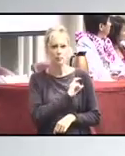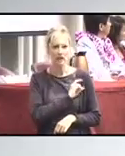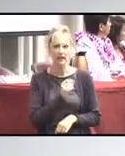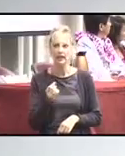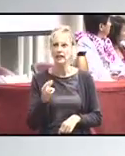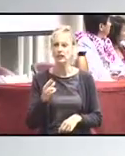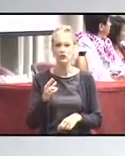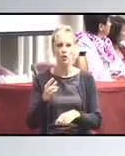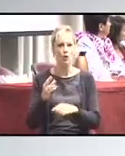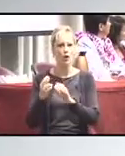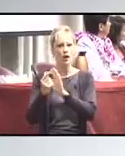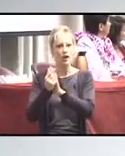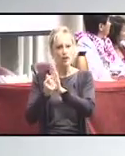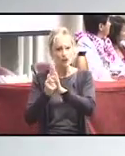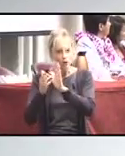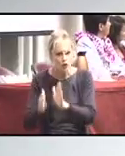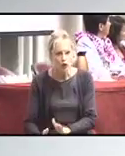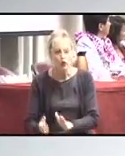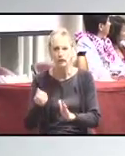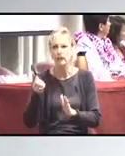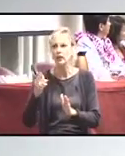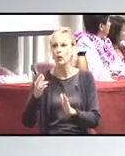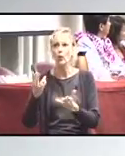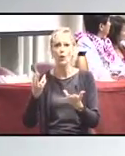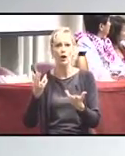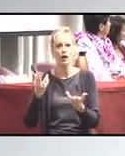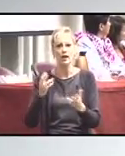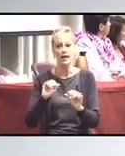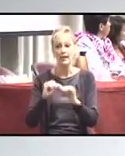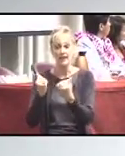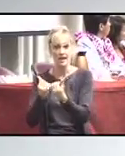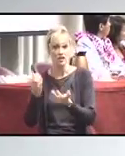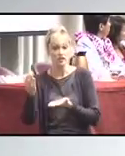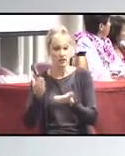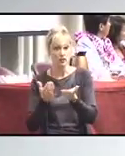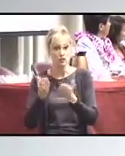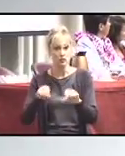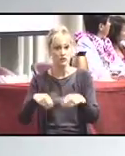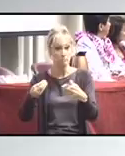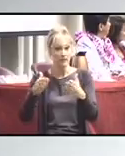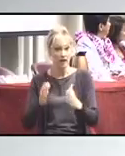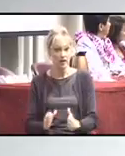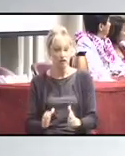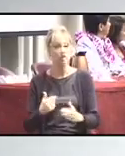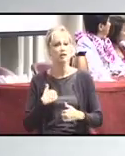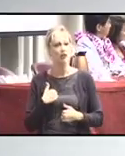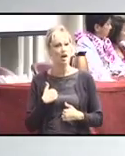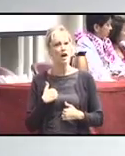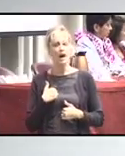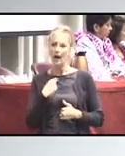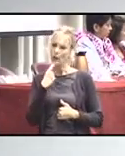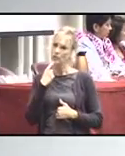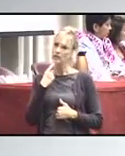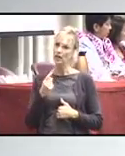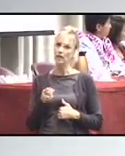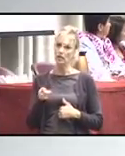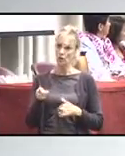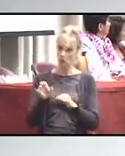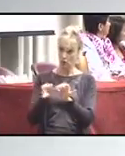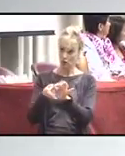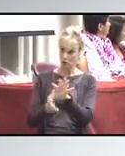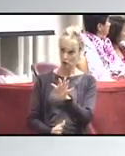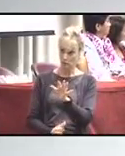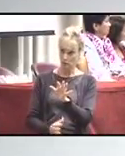the prosecution attorney or the agency, the service providers, I'd say, your interpreters